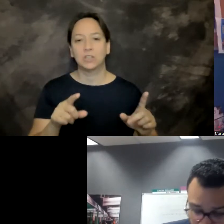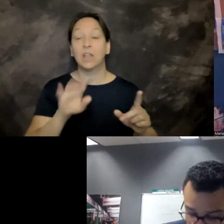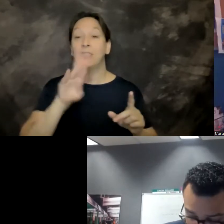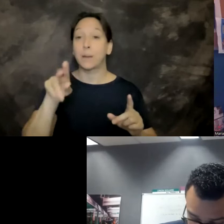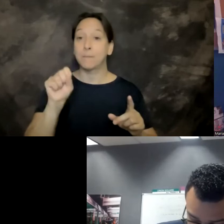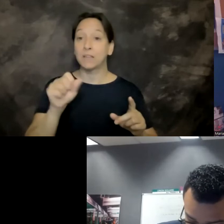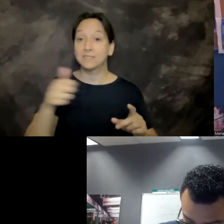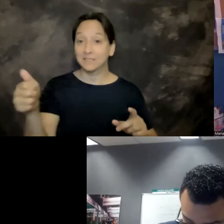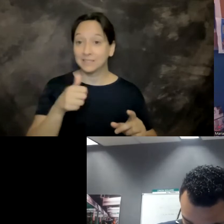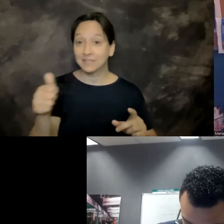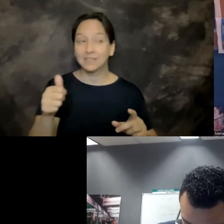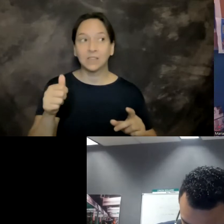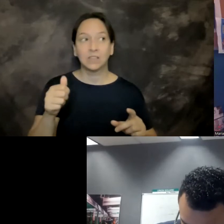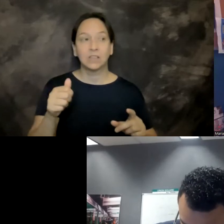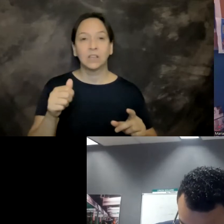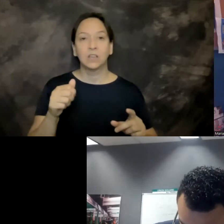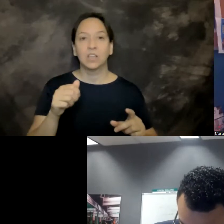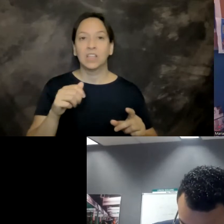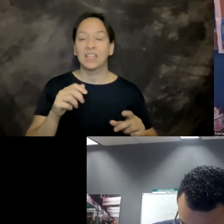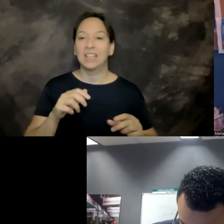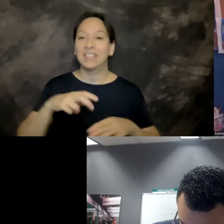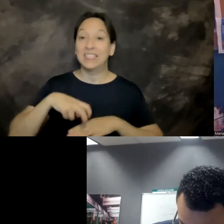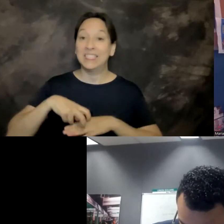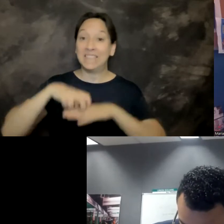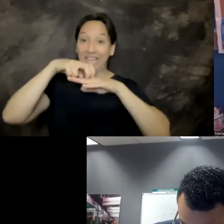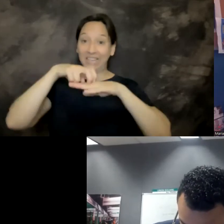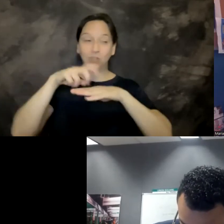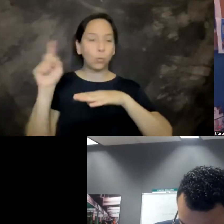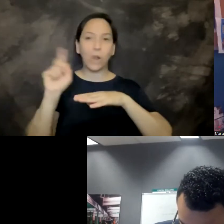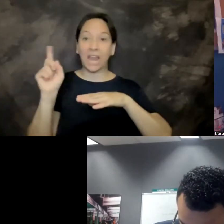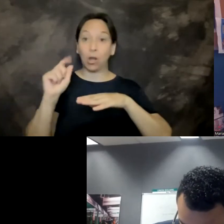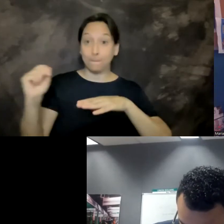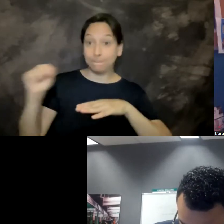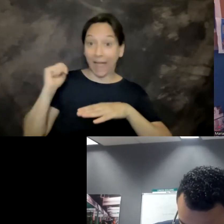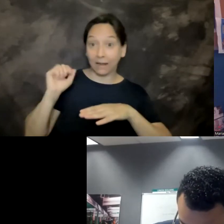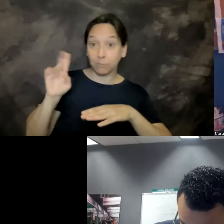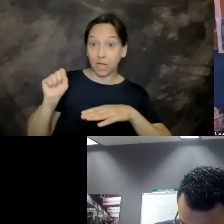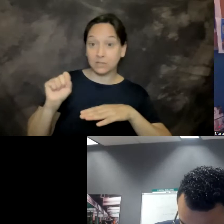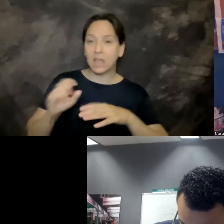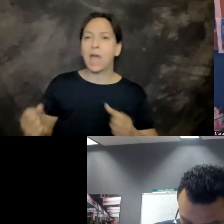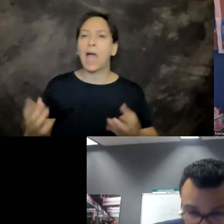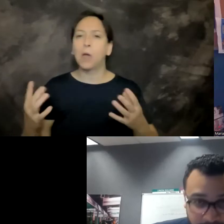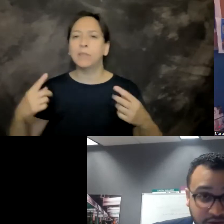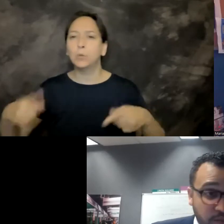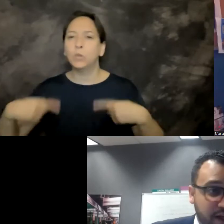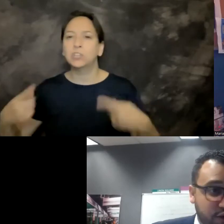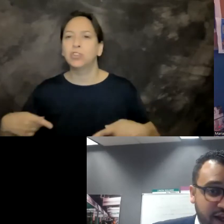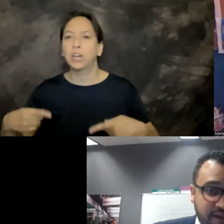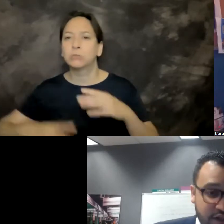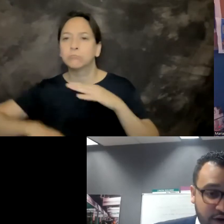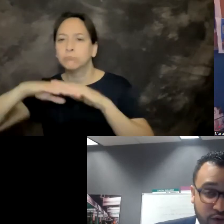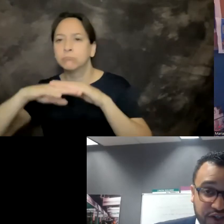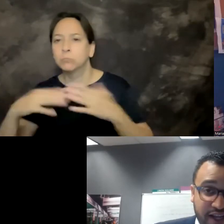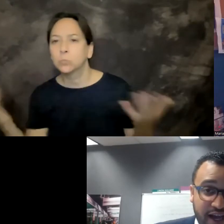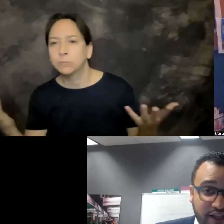they in the back of the bus, and how many persons in wheelchairs can get on a shuttle bus? Sorry. No, it's okay.